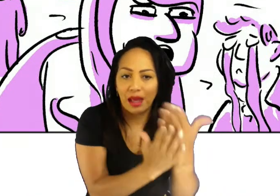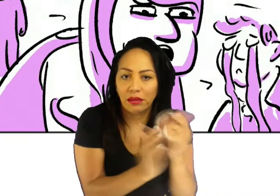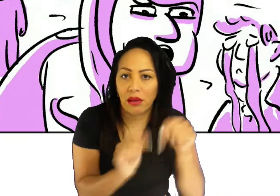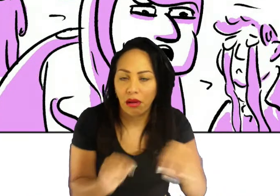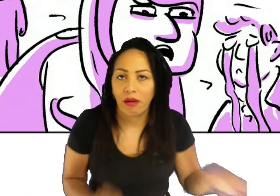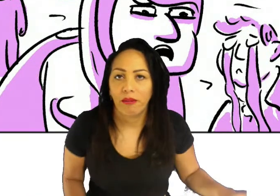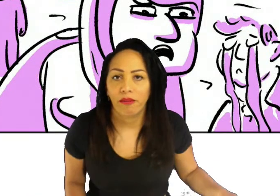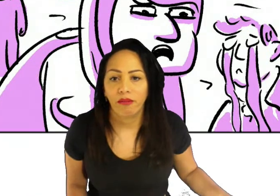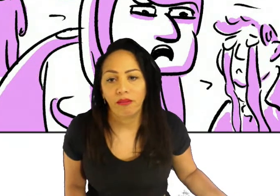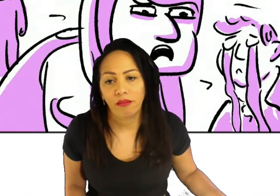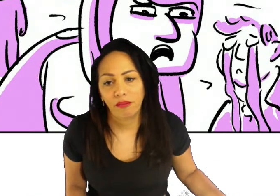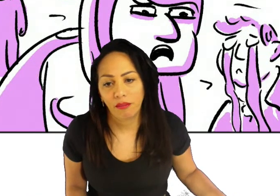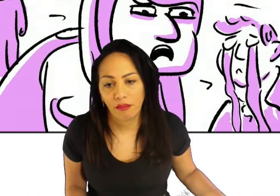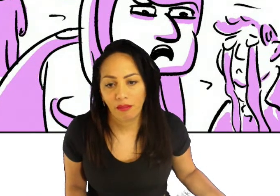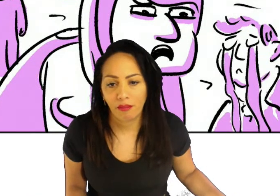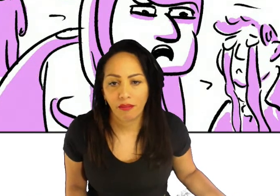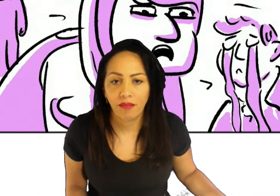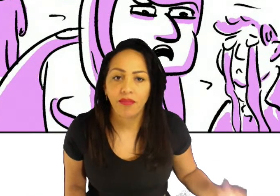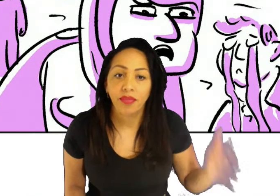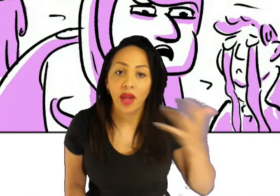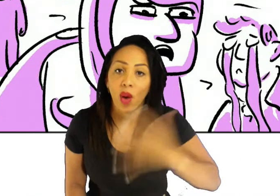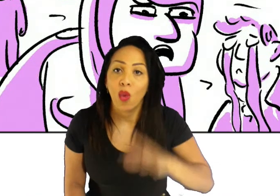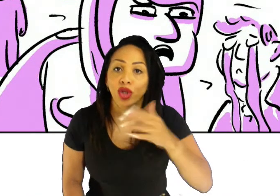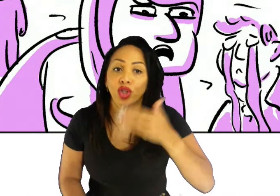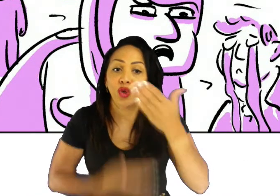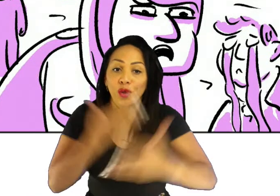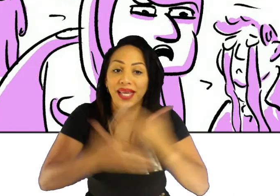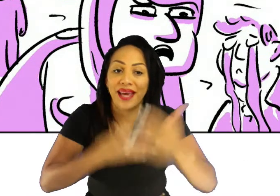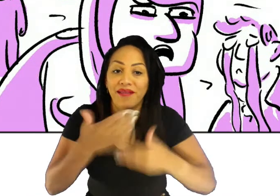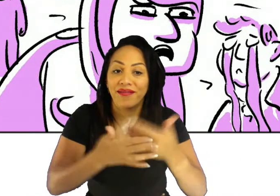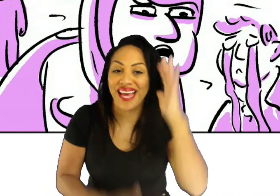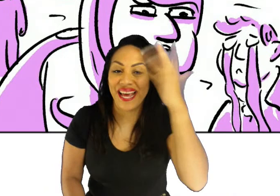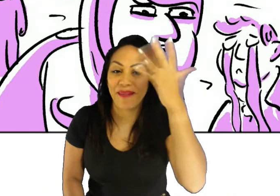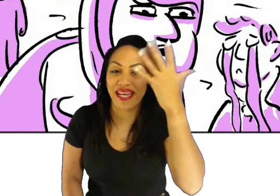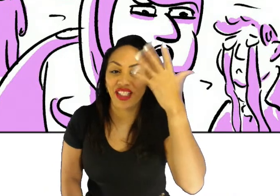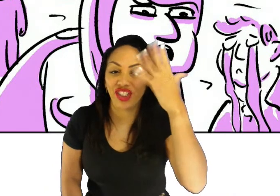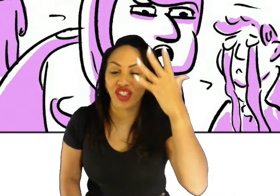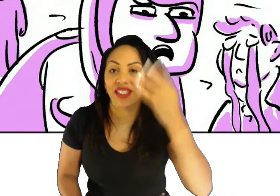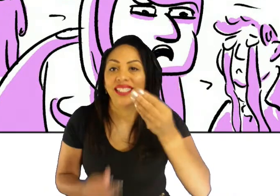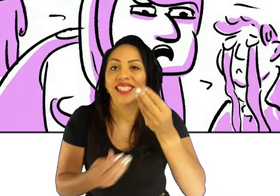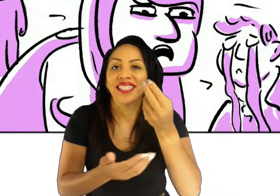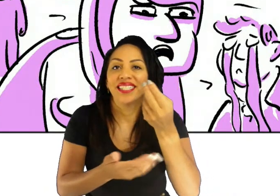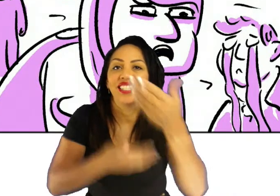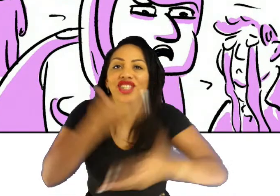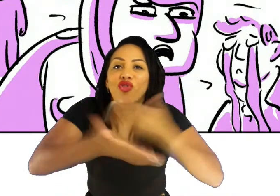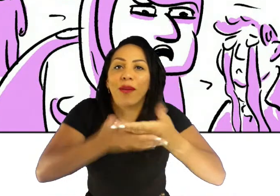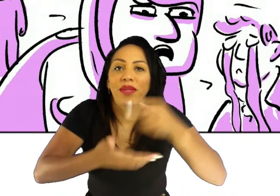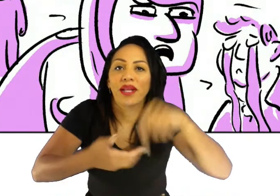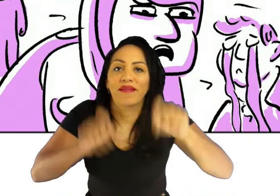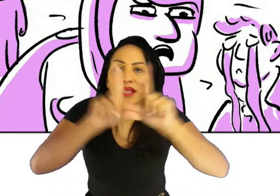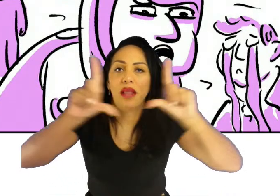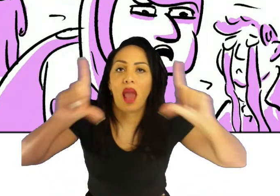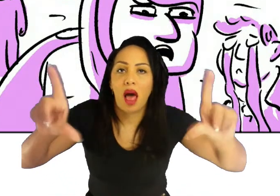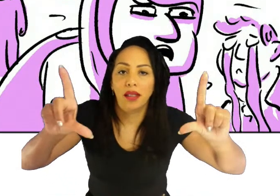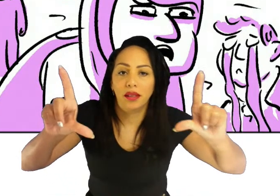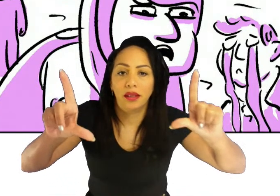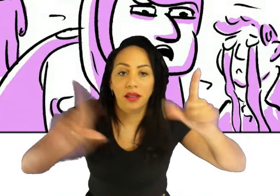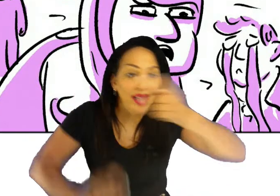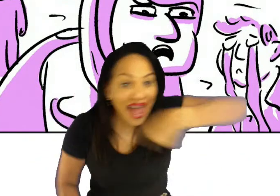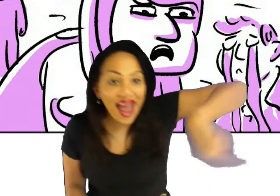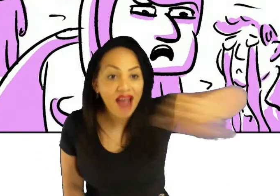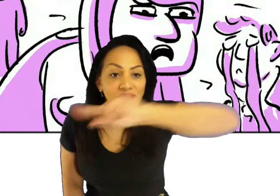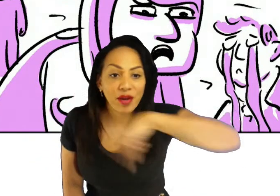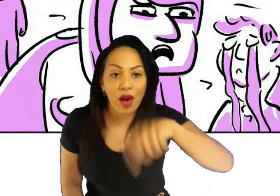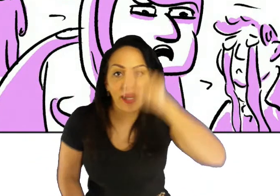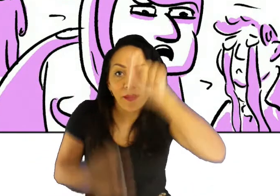I feel like giving an image description for the slide kind of gives a good summary of where things are at. Everyone is running about,